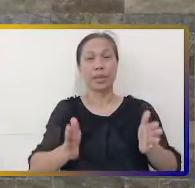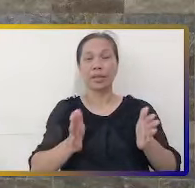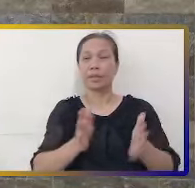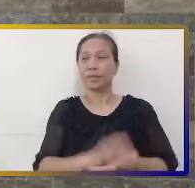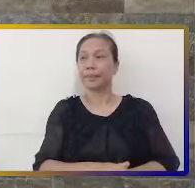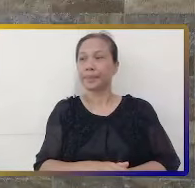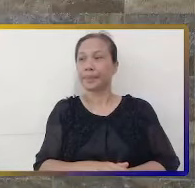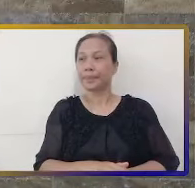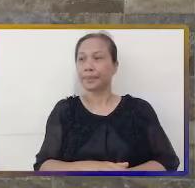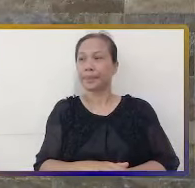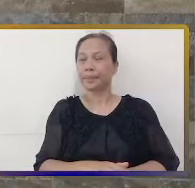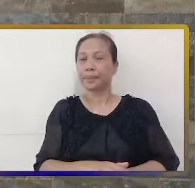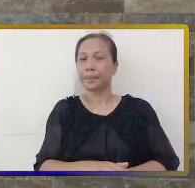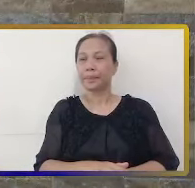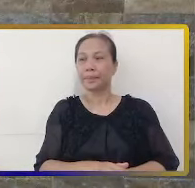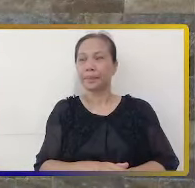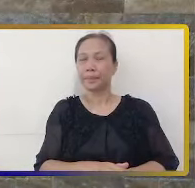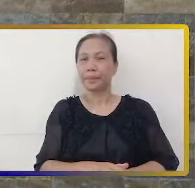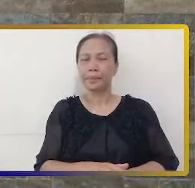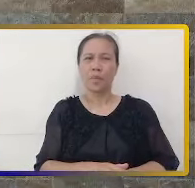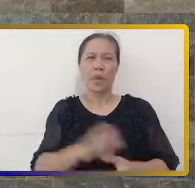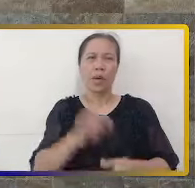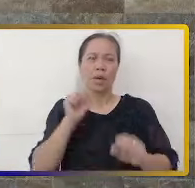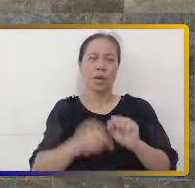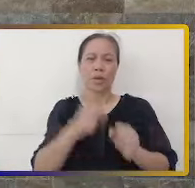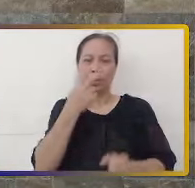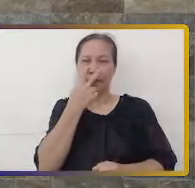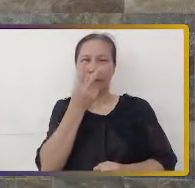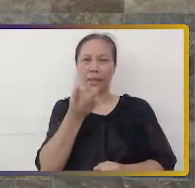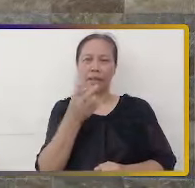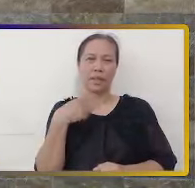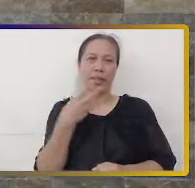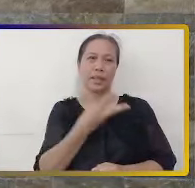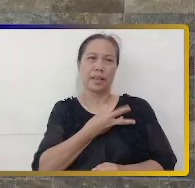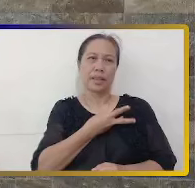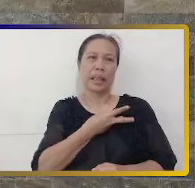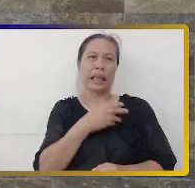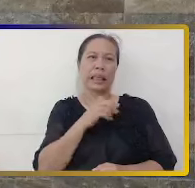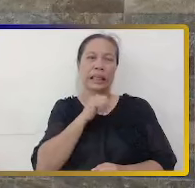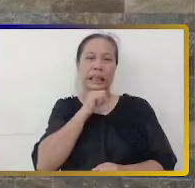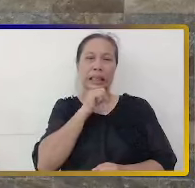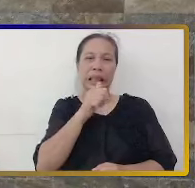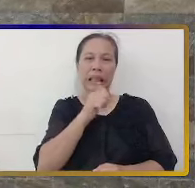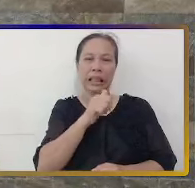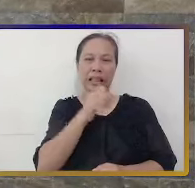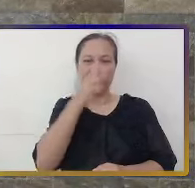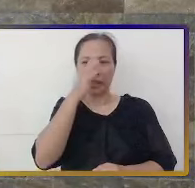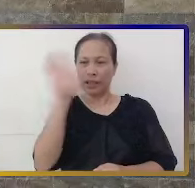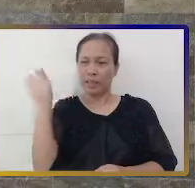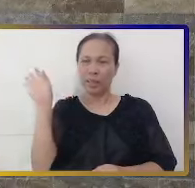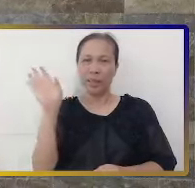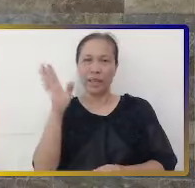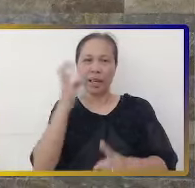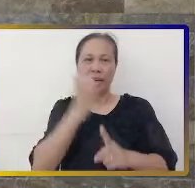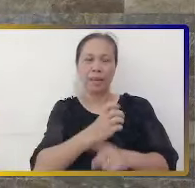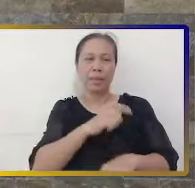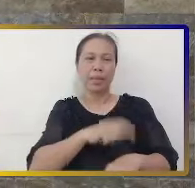own you see So makikita niyo mti hindi nle out every time na